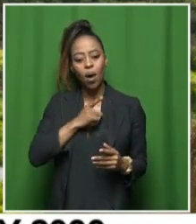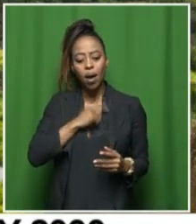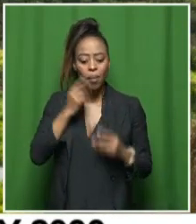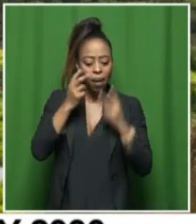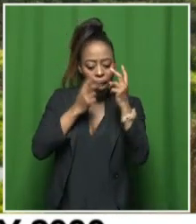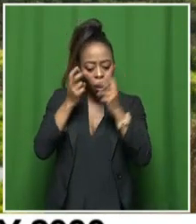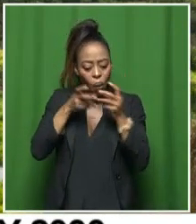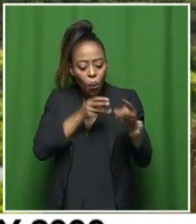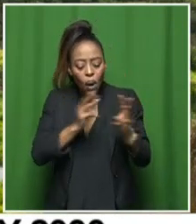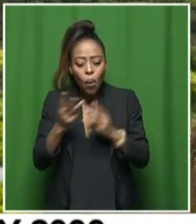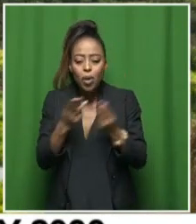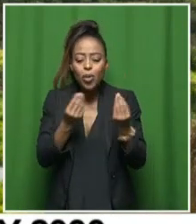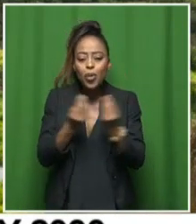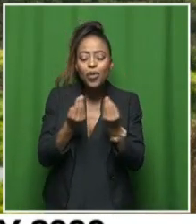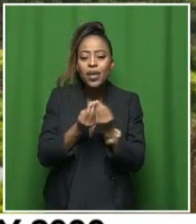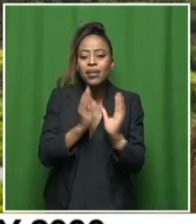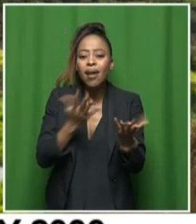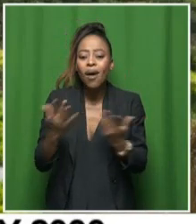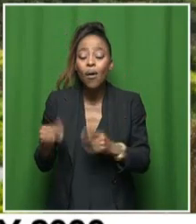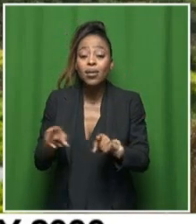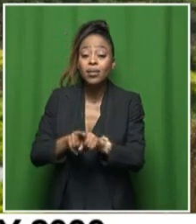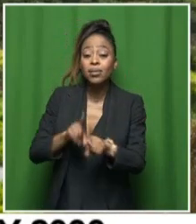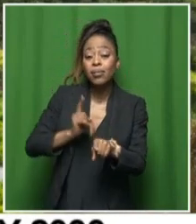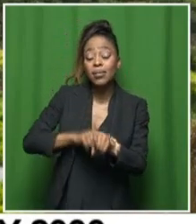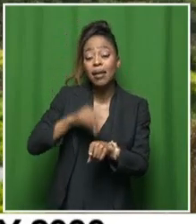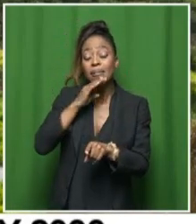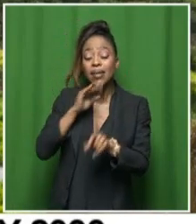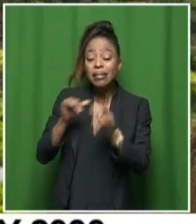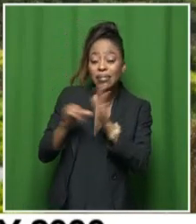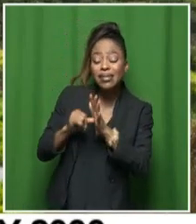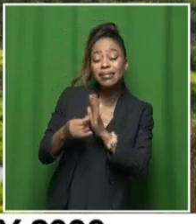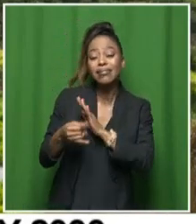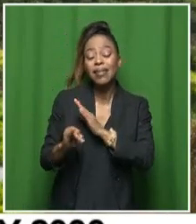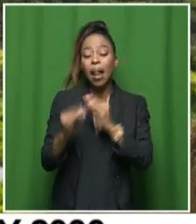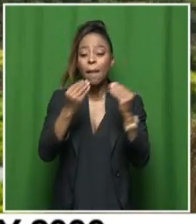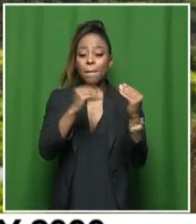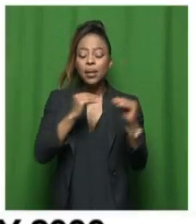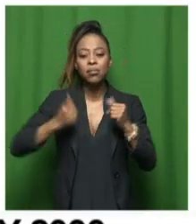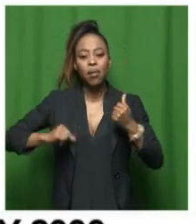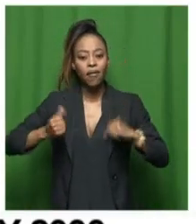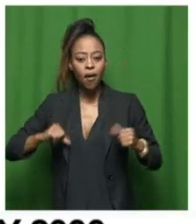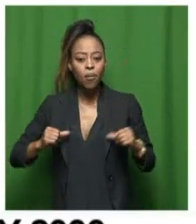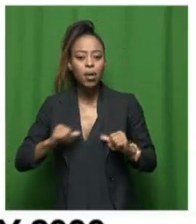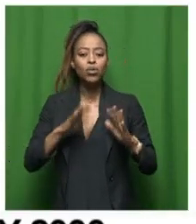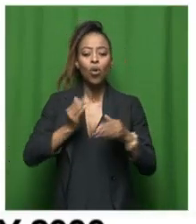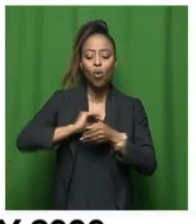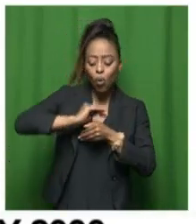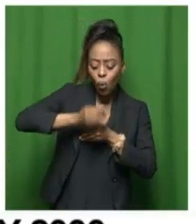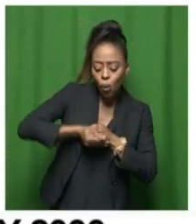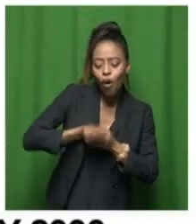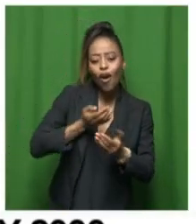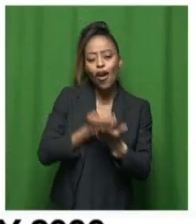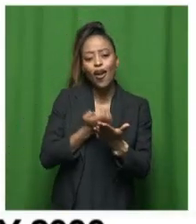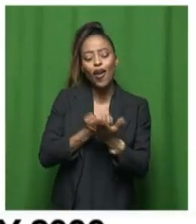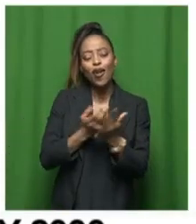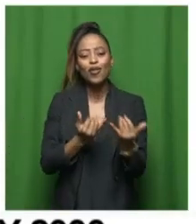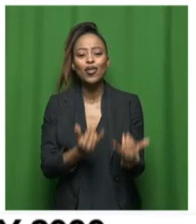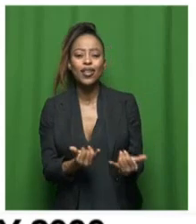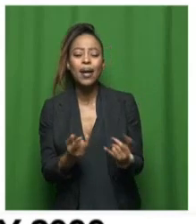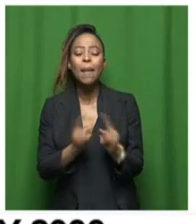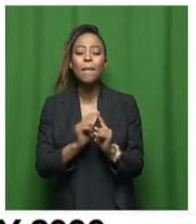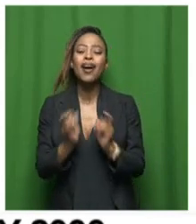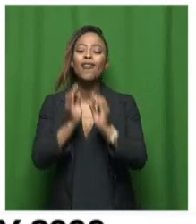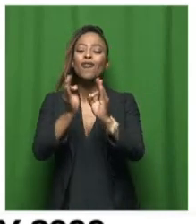doing things while still not sacrificing the importance of business performance, of protecting the economy today